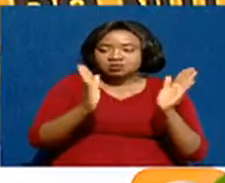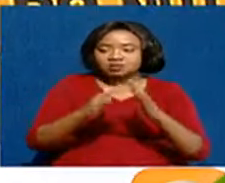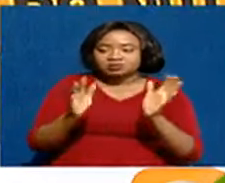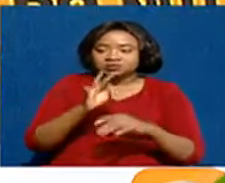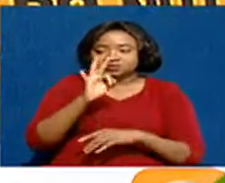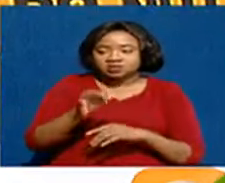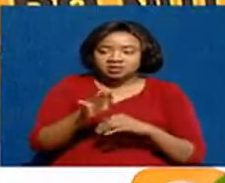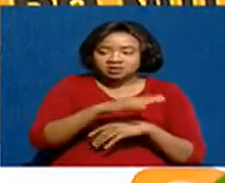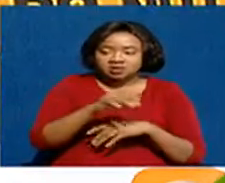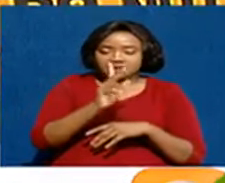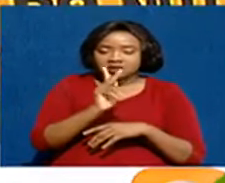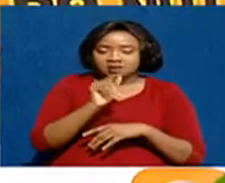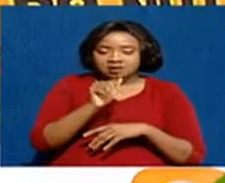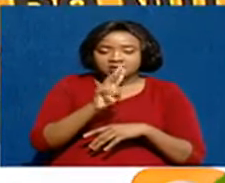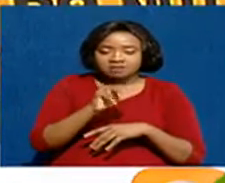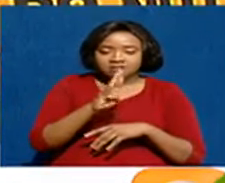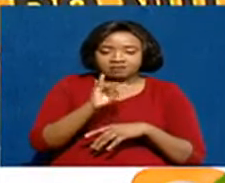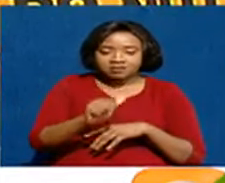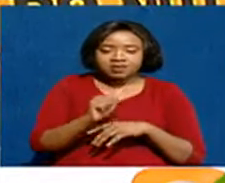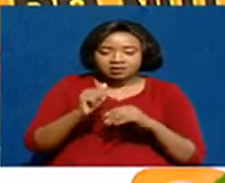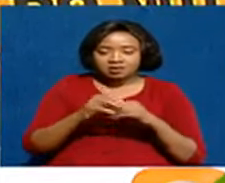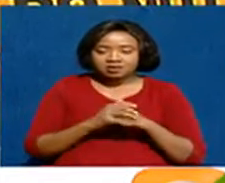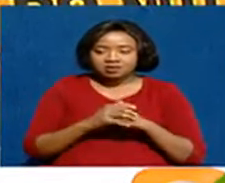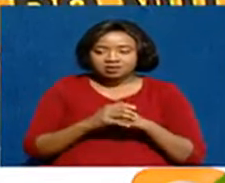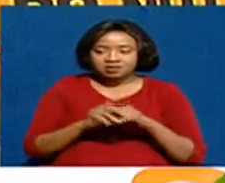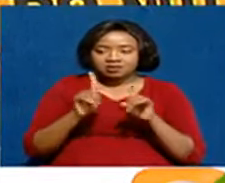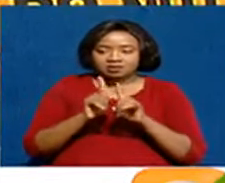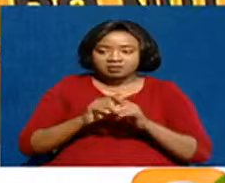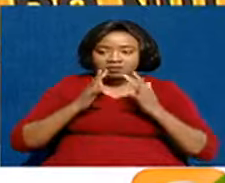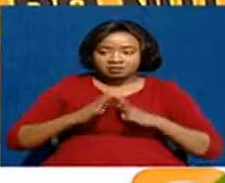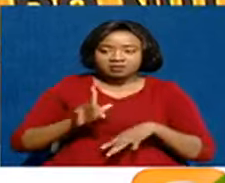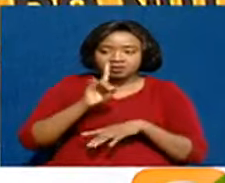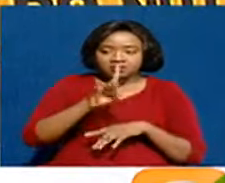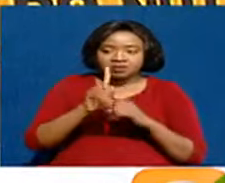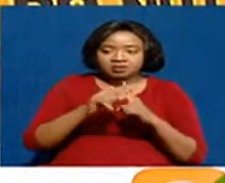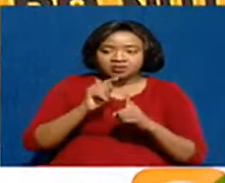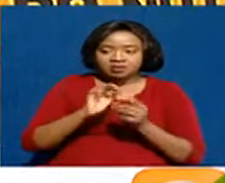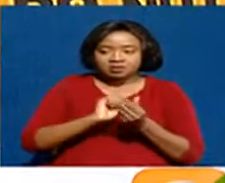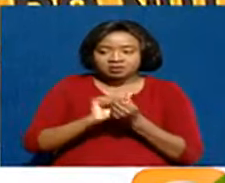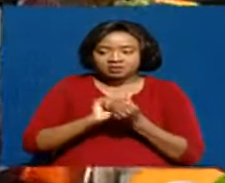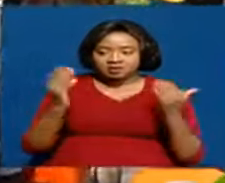As Maryanne Nyambura reports, one person was killed by bandits in Elgeyo Marakwet Friday night.